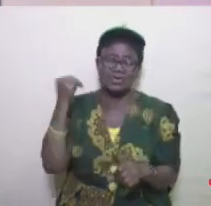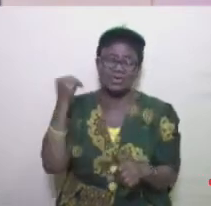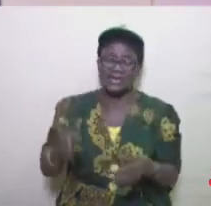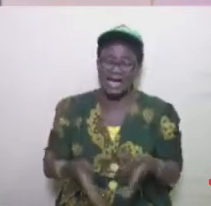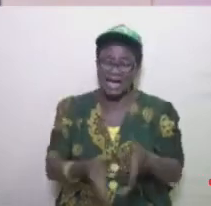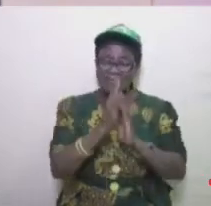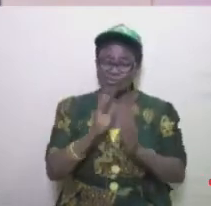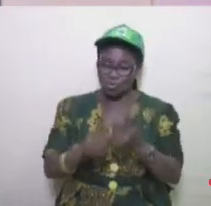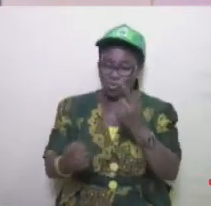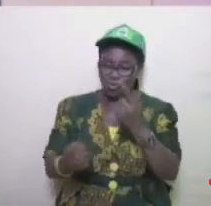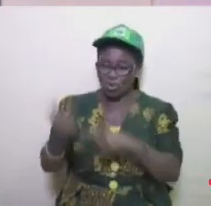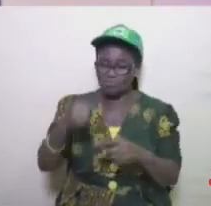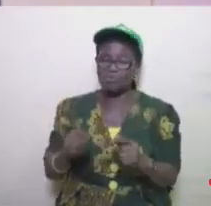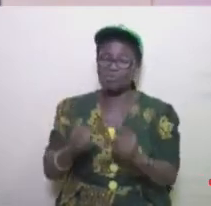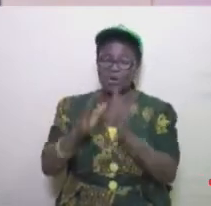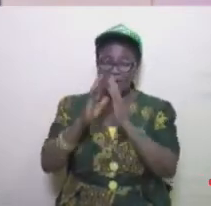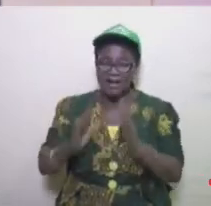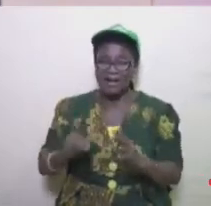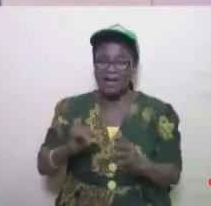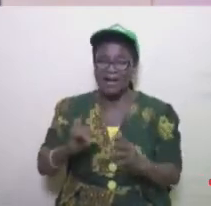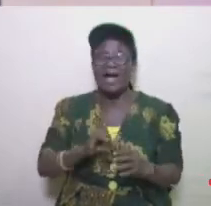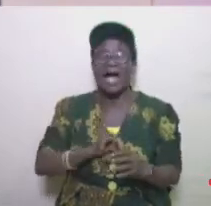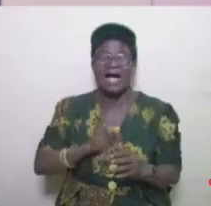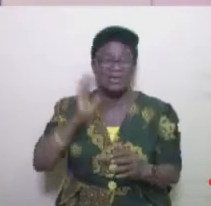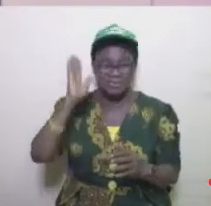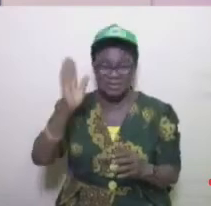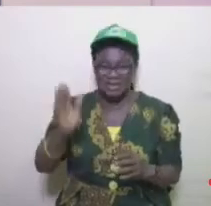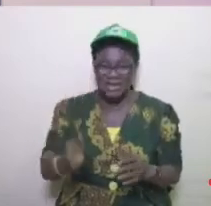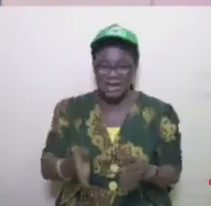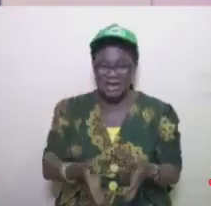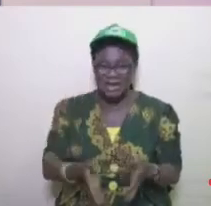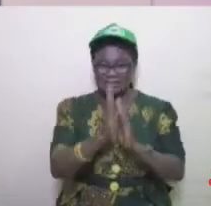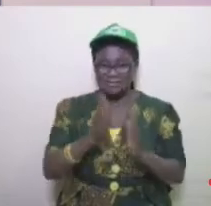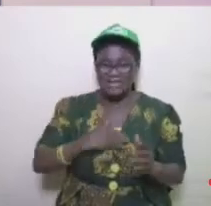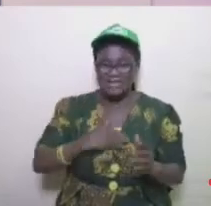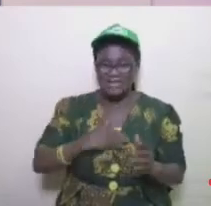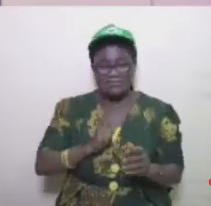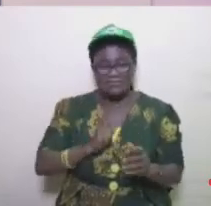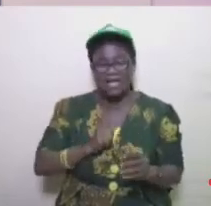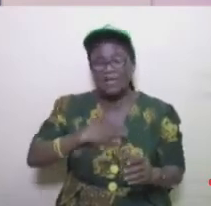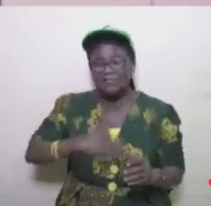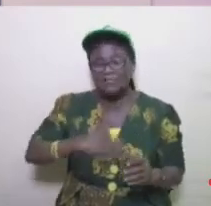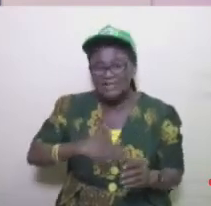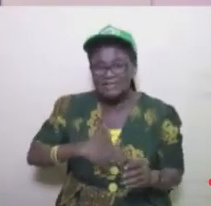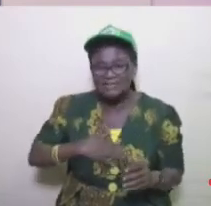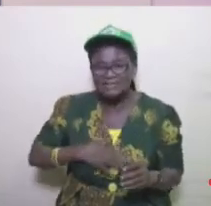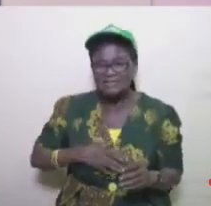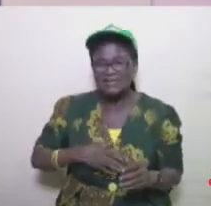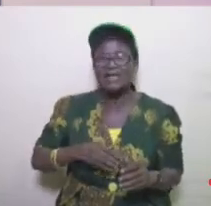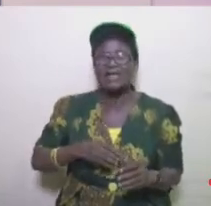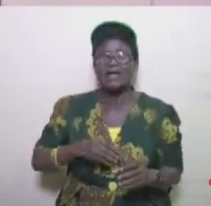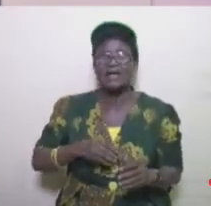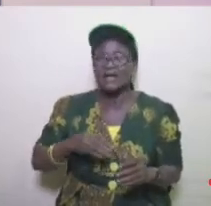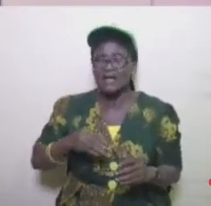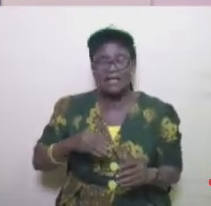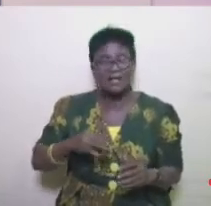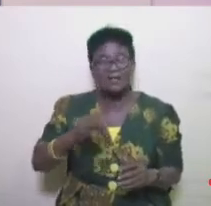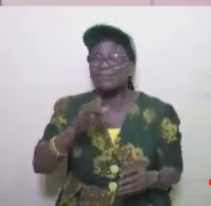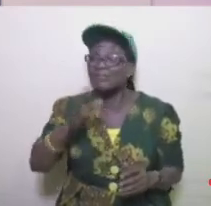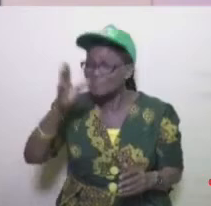I imagine myself, have mercy on me. I will tell him, please, Potiphar, Mr. Potiphar, just go, just park